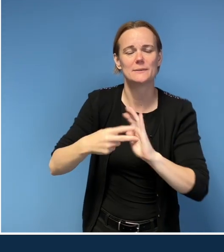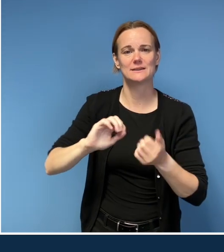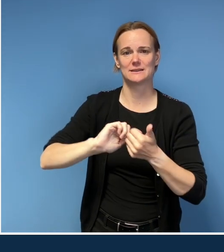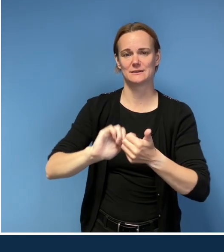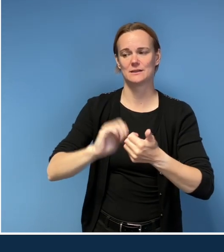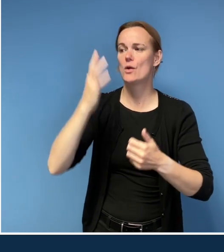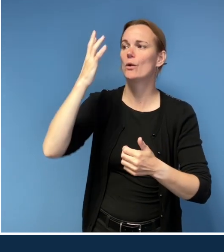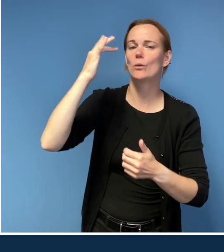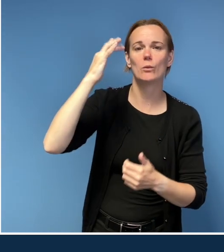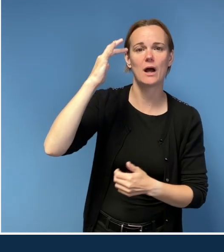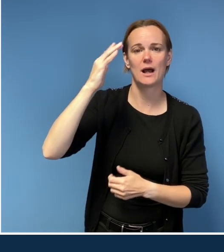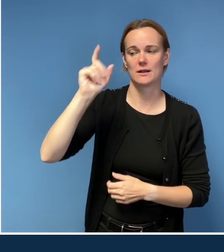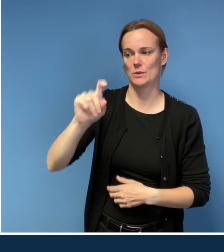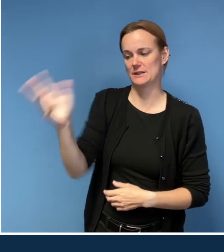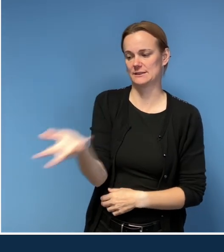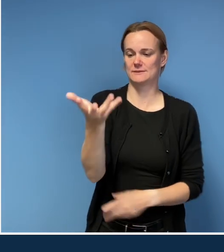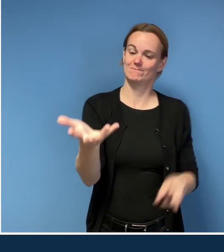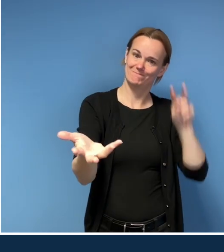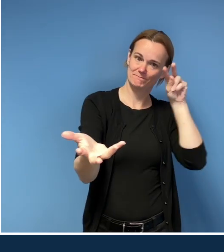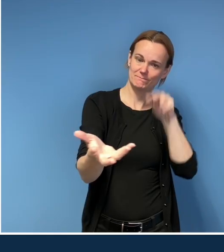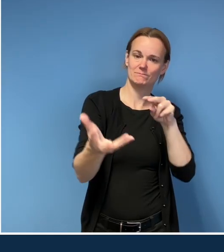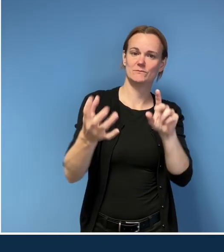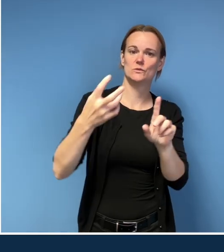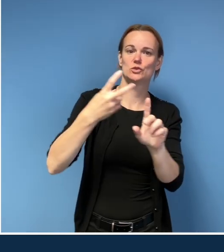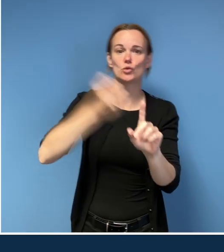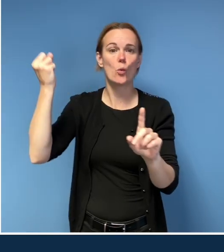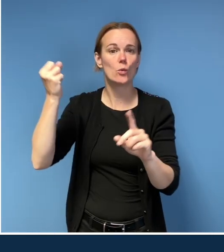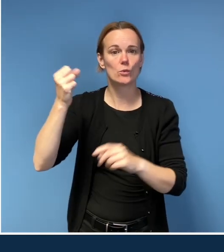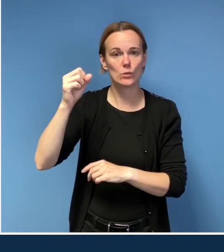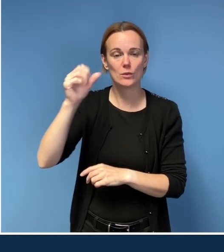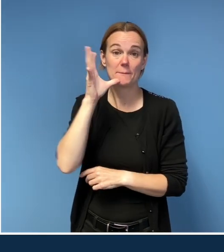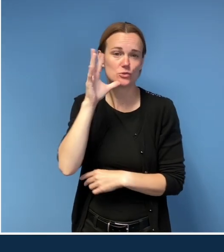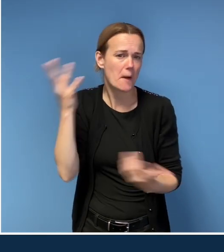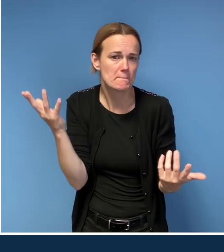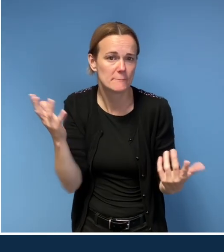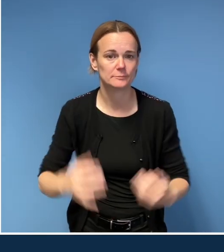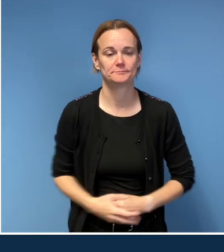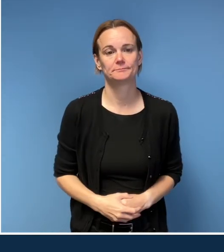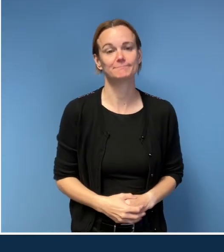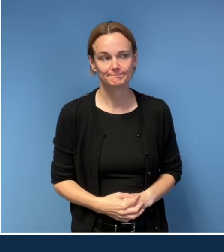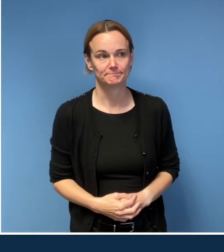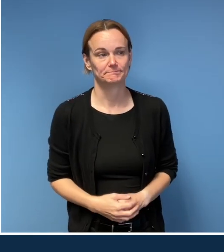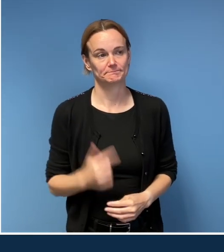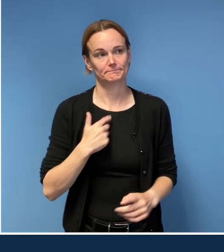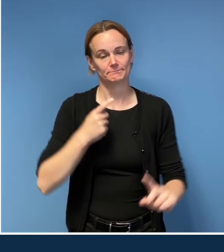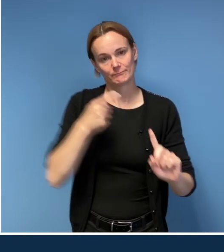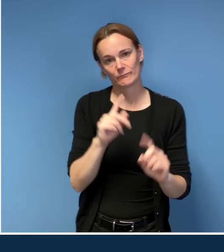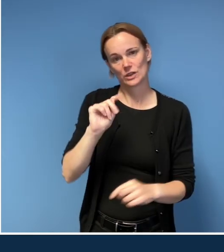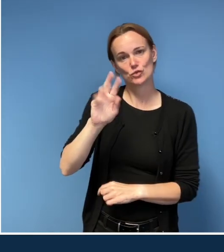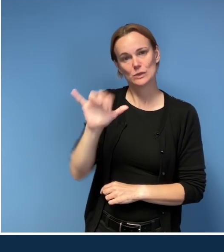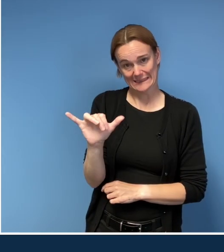that particular crisis in our work to address inequities at the college? Well, I started talking about treaties, and there was a reason for